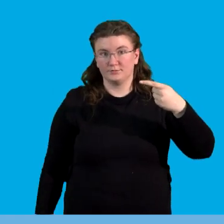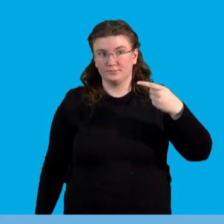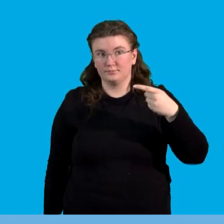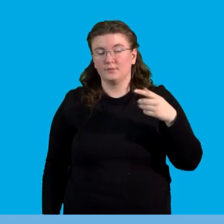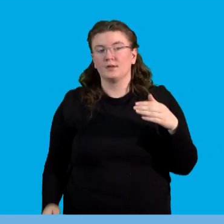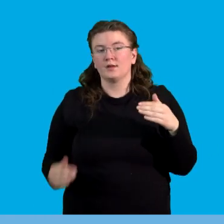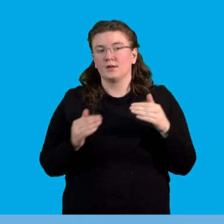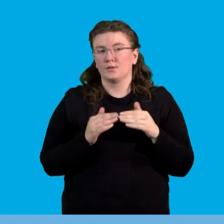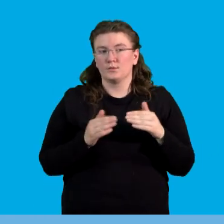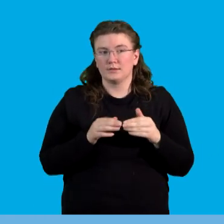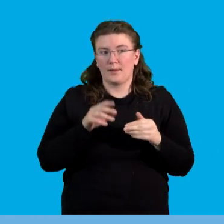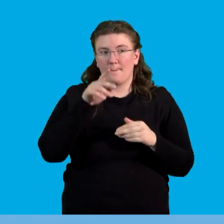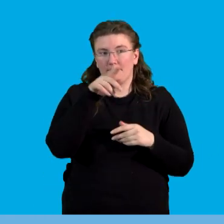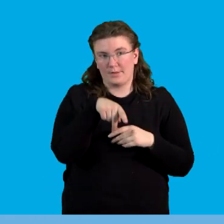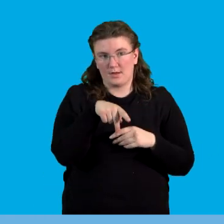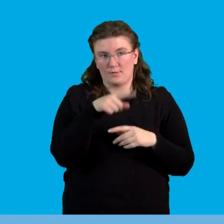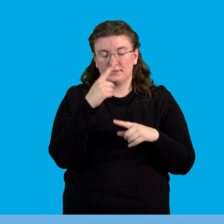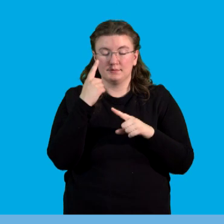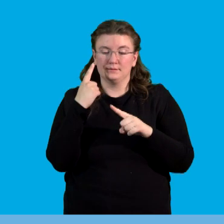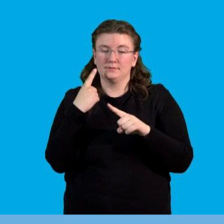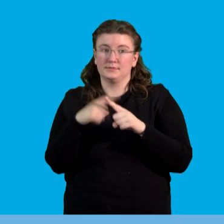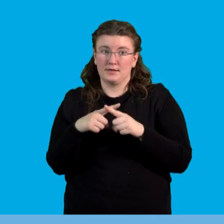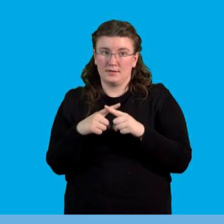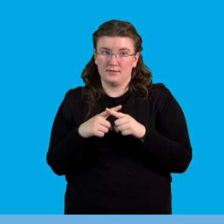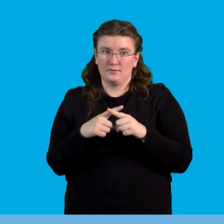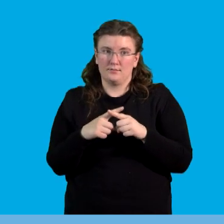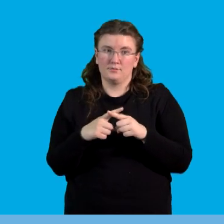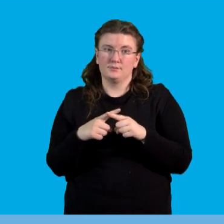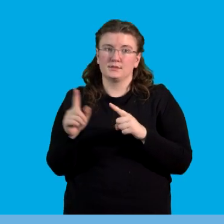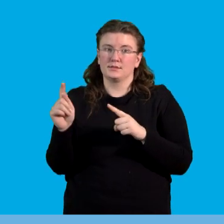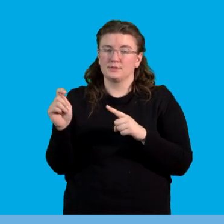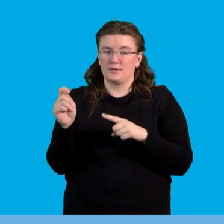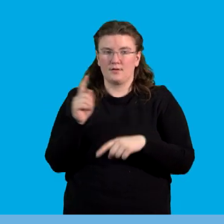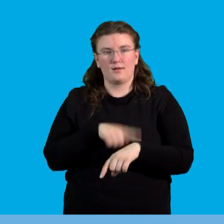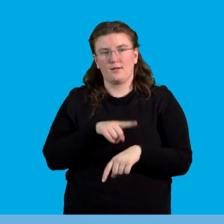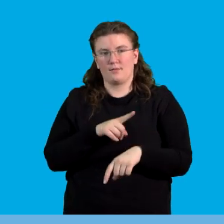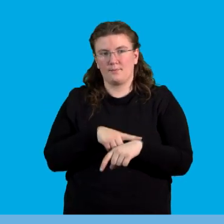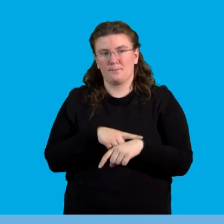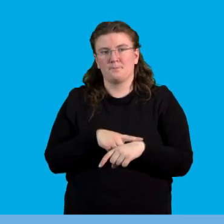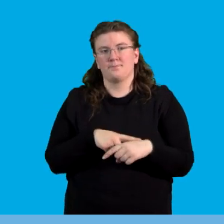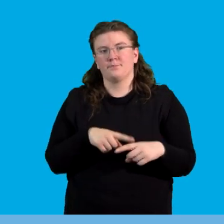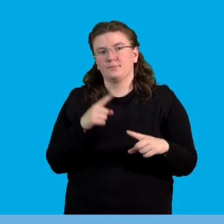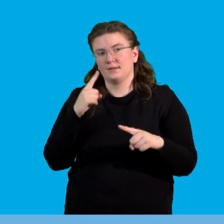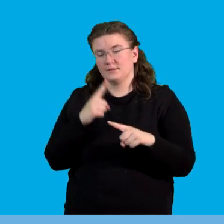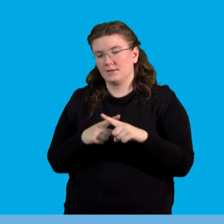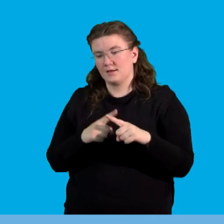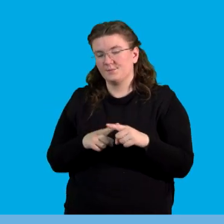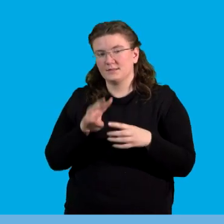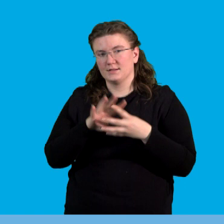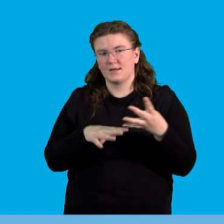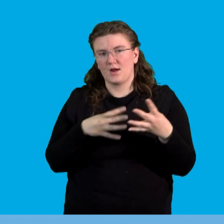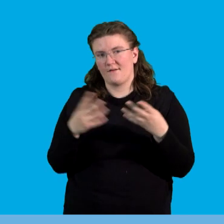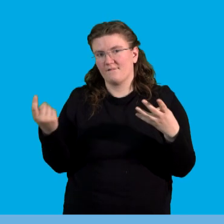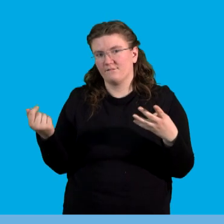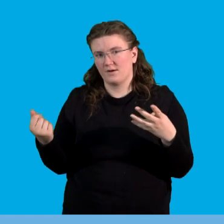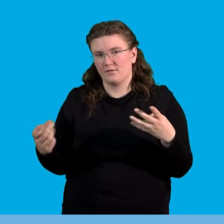cost is equals to the power rating multiplied by the time that the appliance was in use